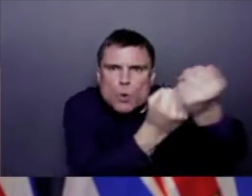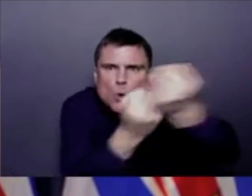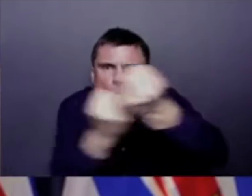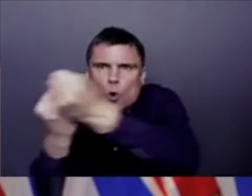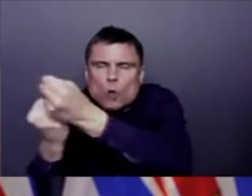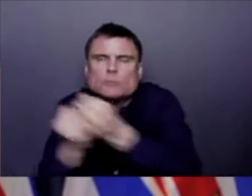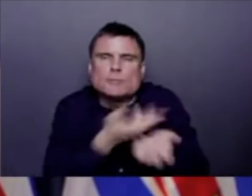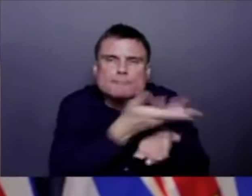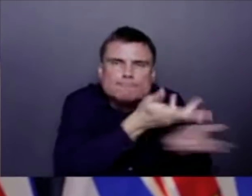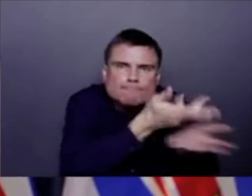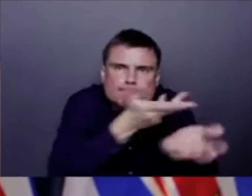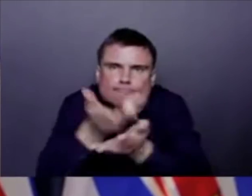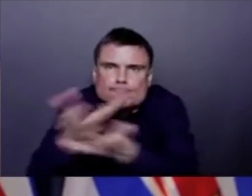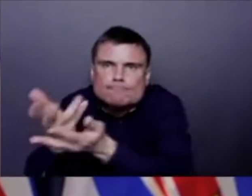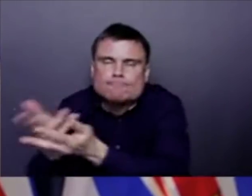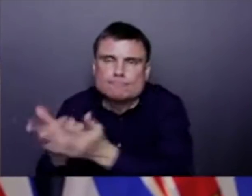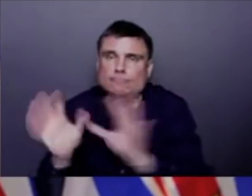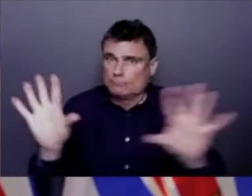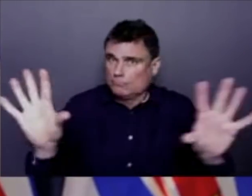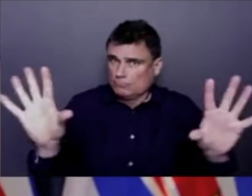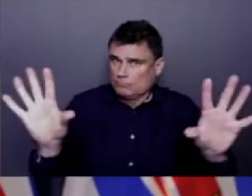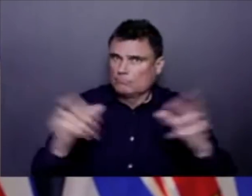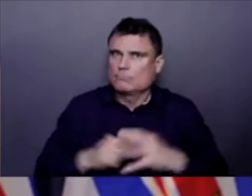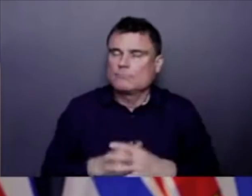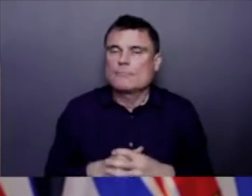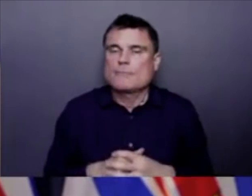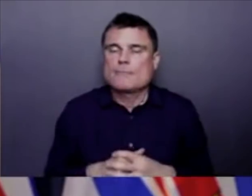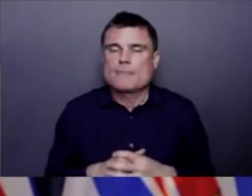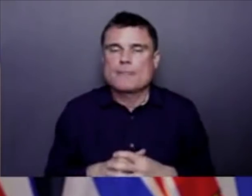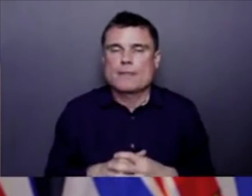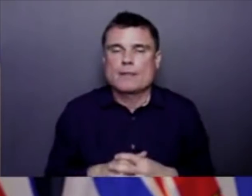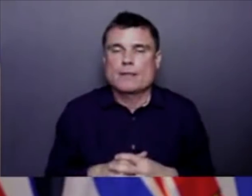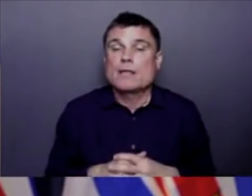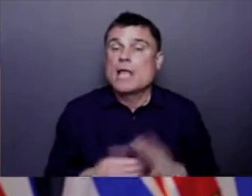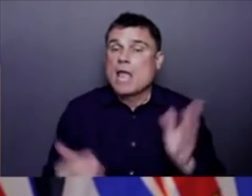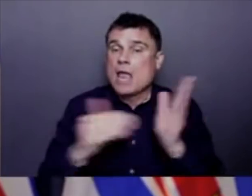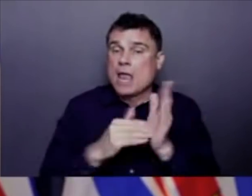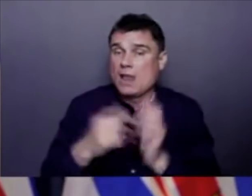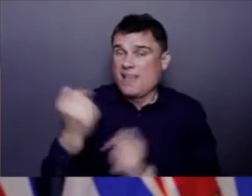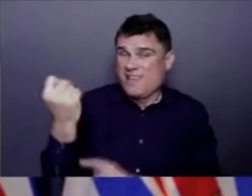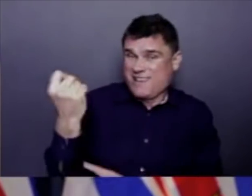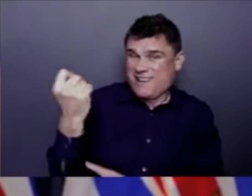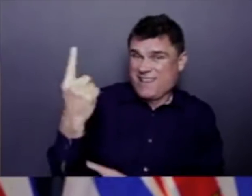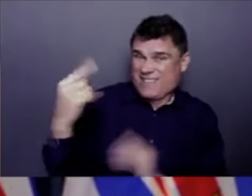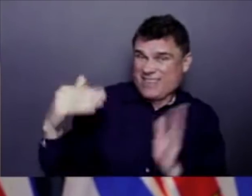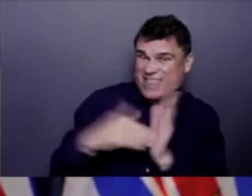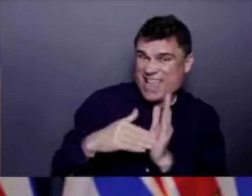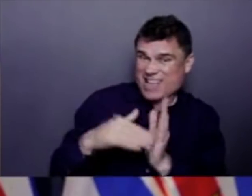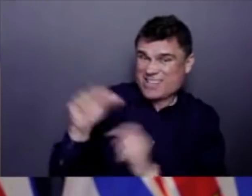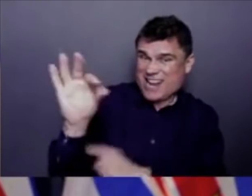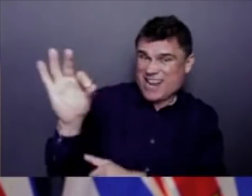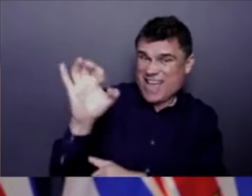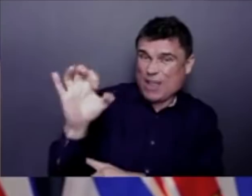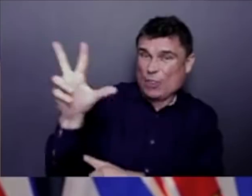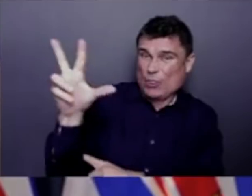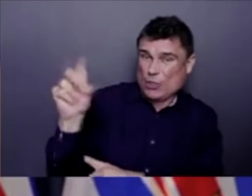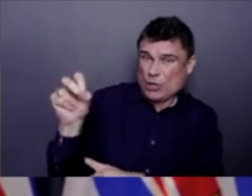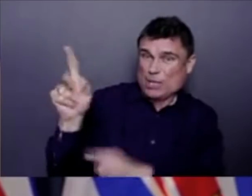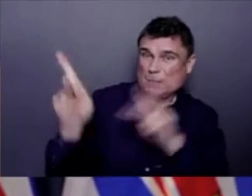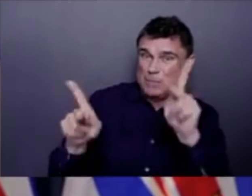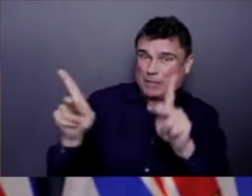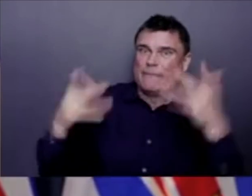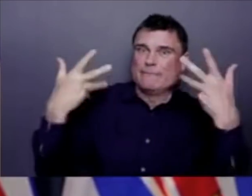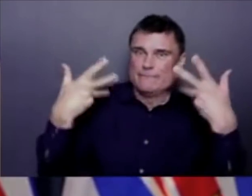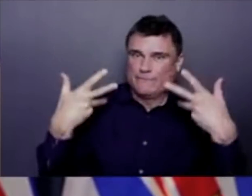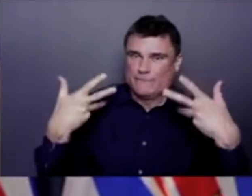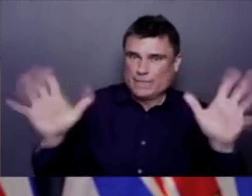we received, as you'll remember, 4 flats of 975 doses, about 3,900 doses of vaccine, and essentially